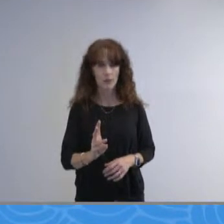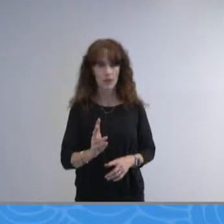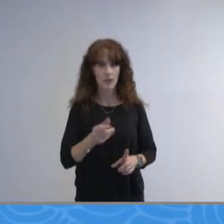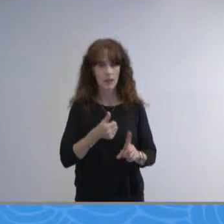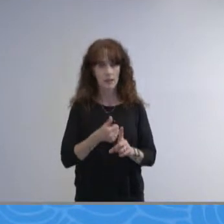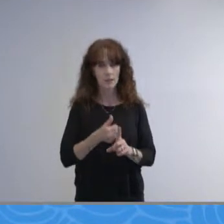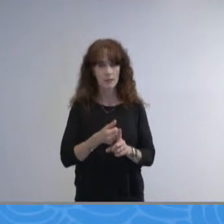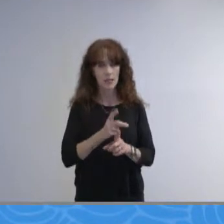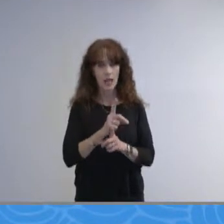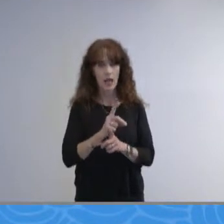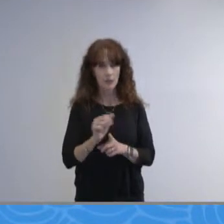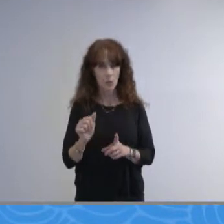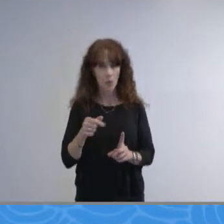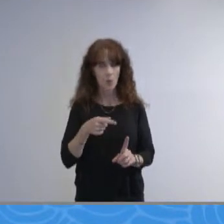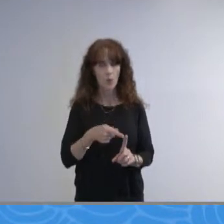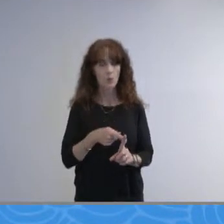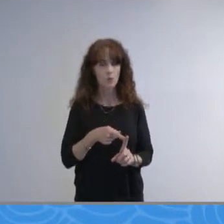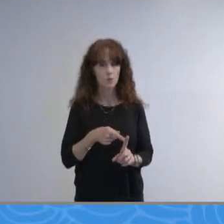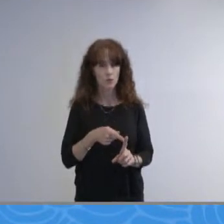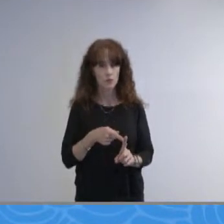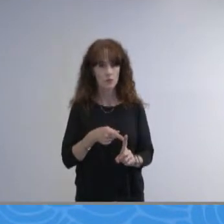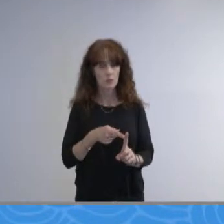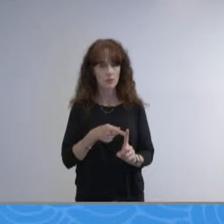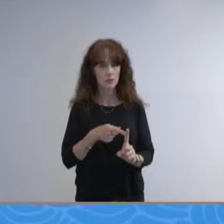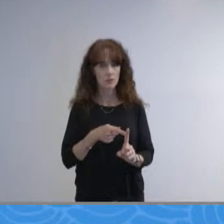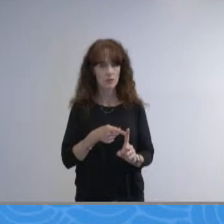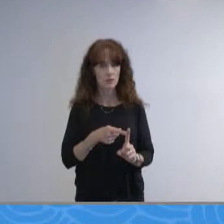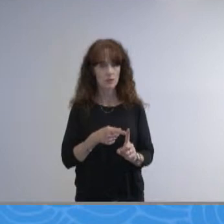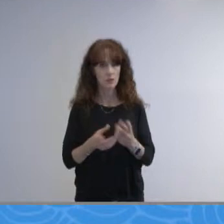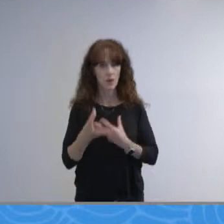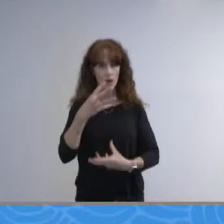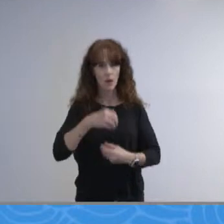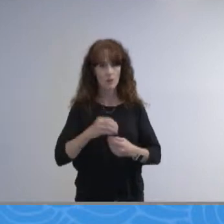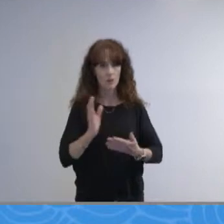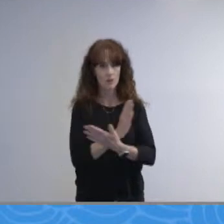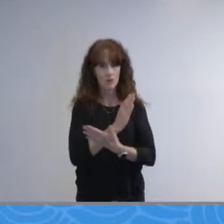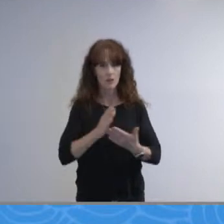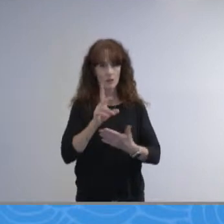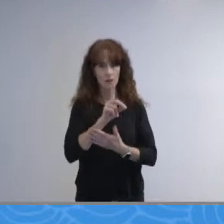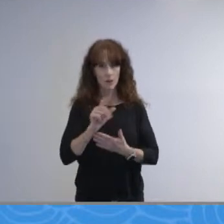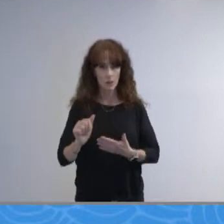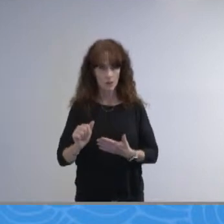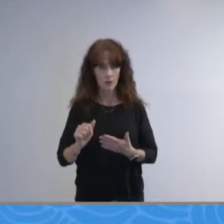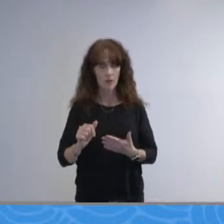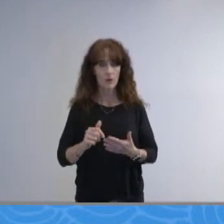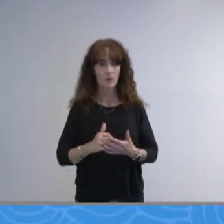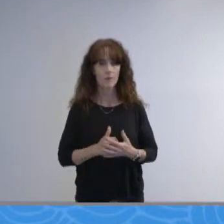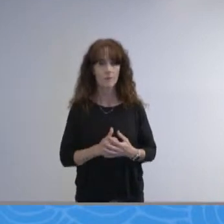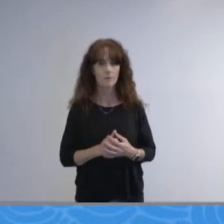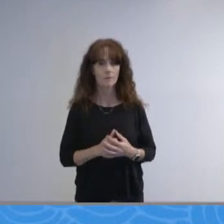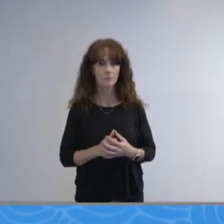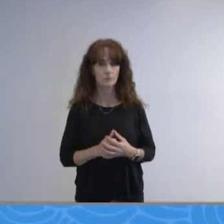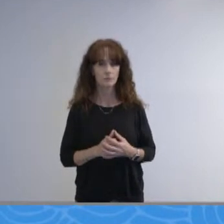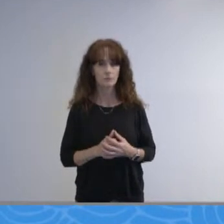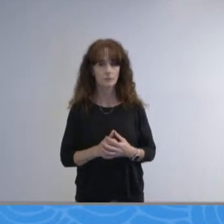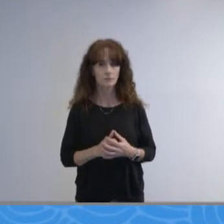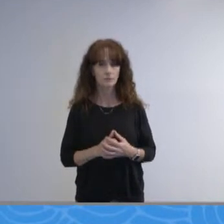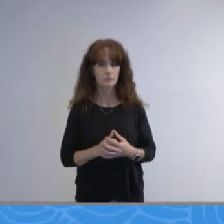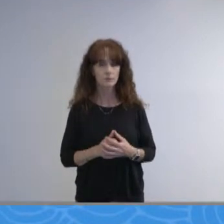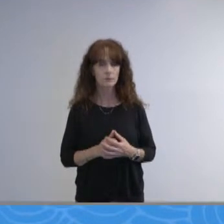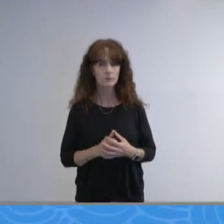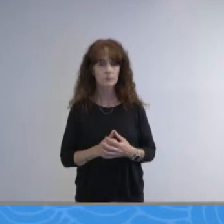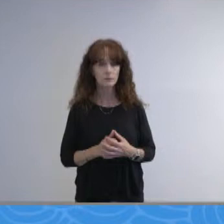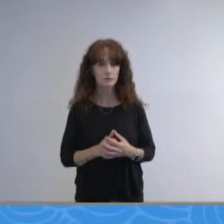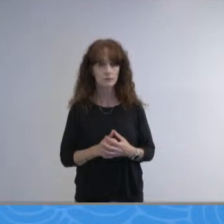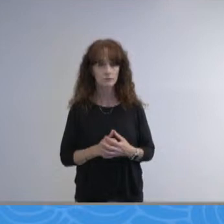was diagnosed autista cuando tenía 4 años. with autism spectrum disorder. A través del viaje personal de mi hijo, So